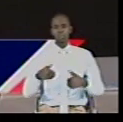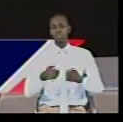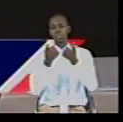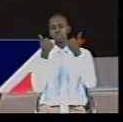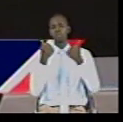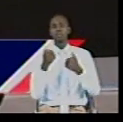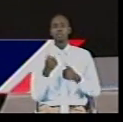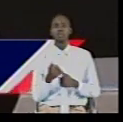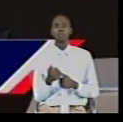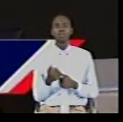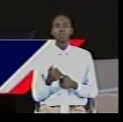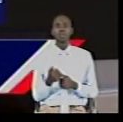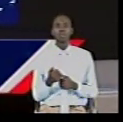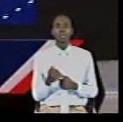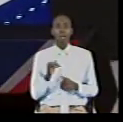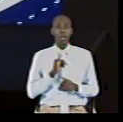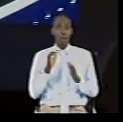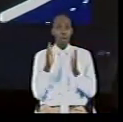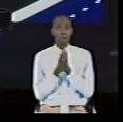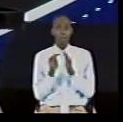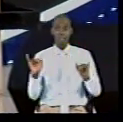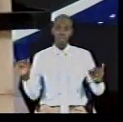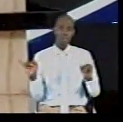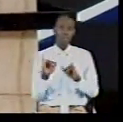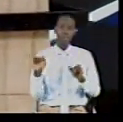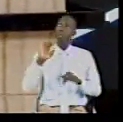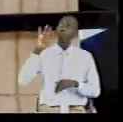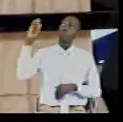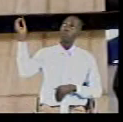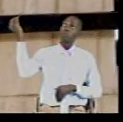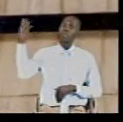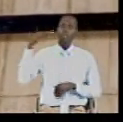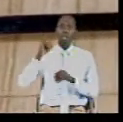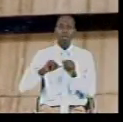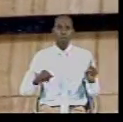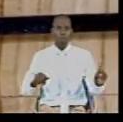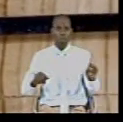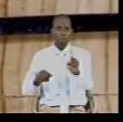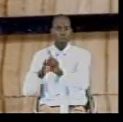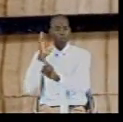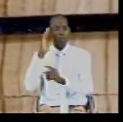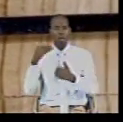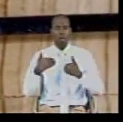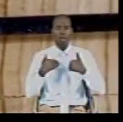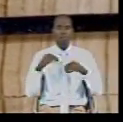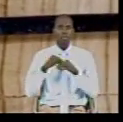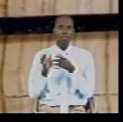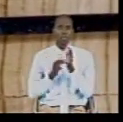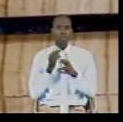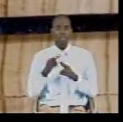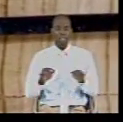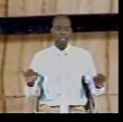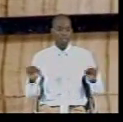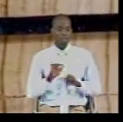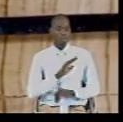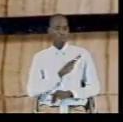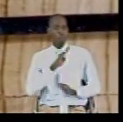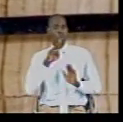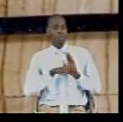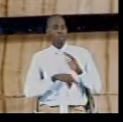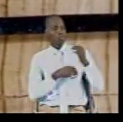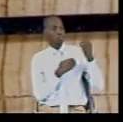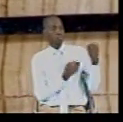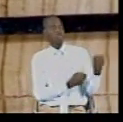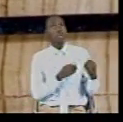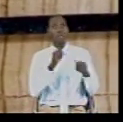apostle. I pray the same grace every one of us will have, and the same boldness every one of us